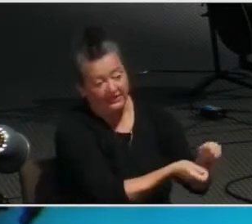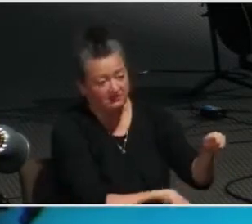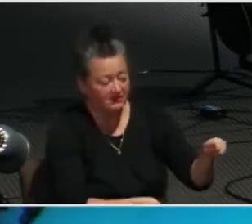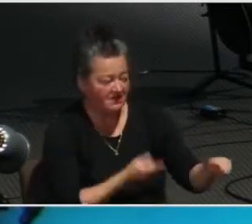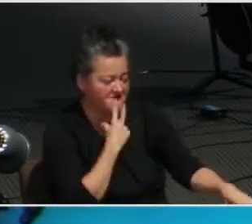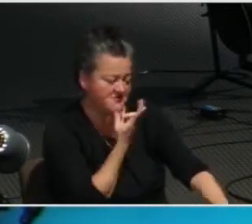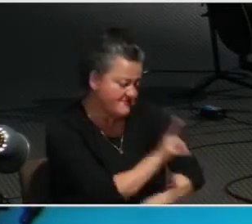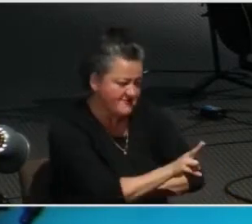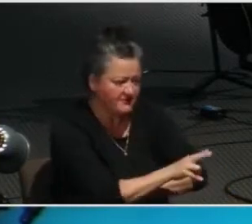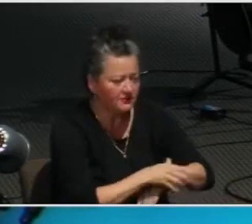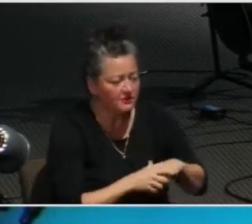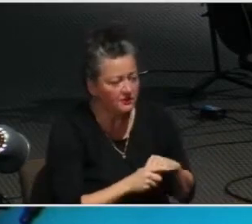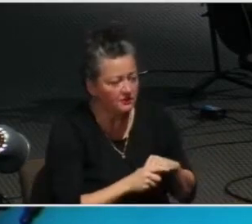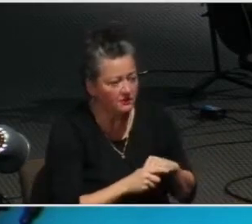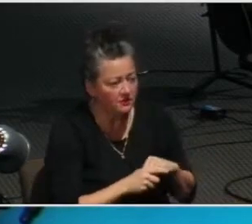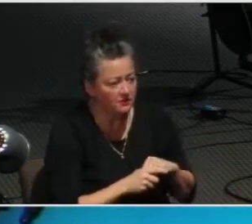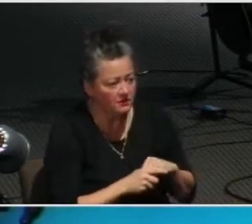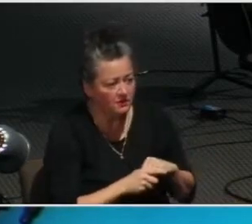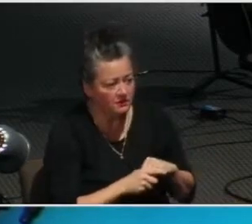that?